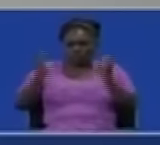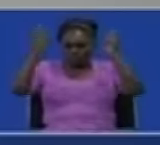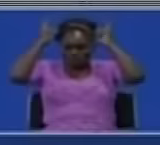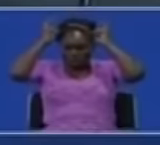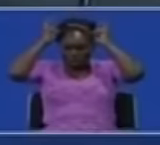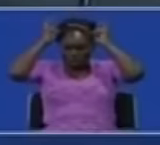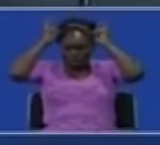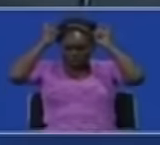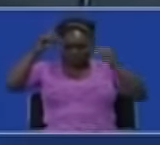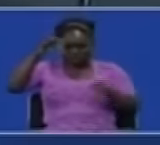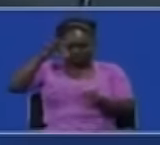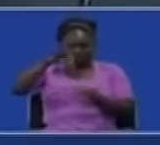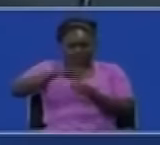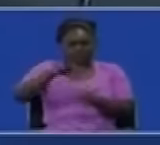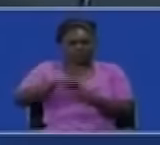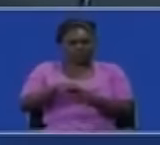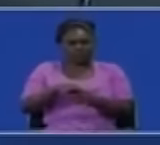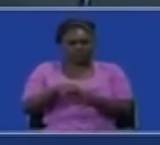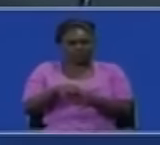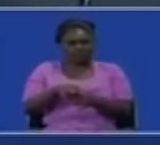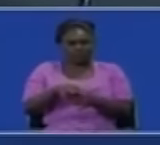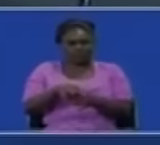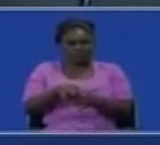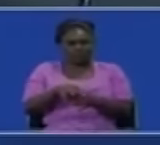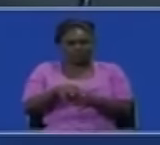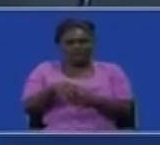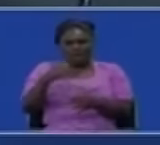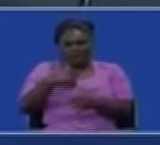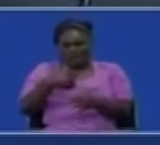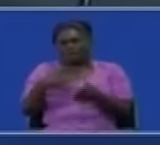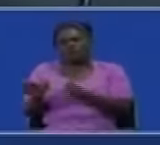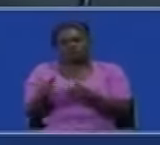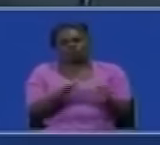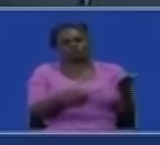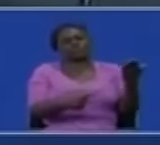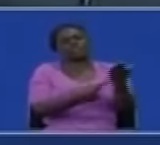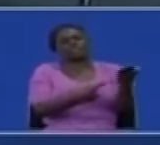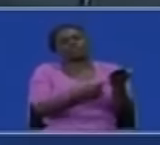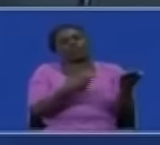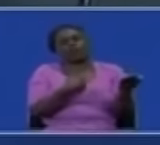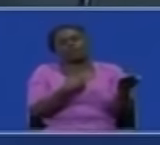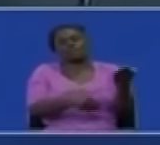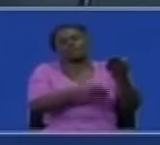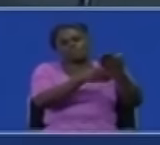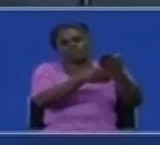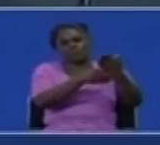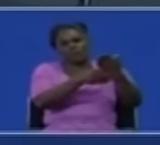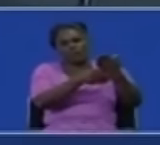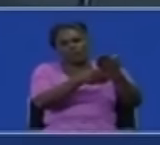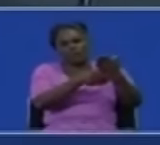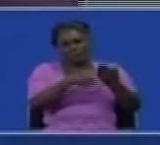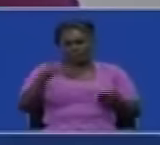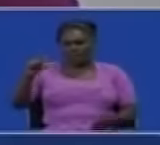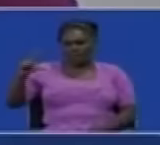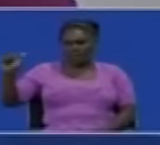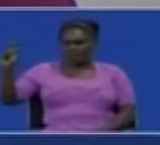voters. Uh-huh. Yeah. So what you're saying is, even within the digital realm, there are options, for backup. Yeah. John, let's